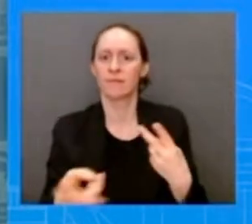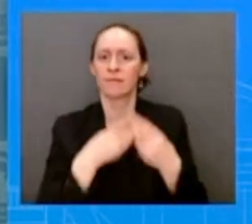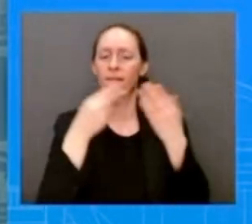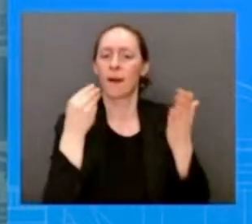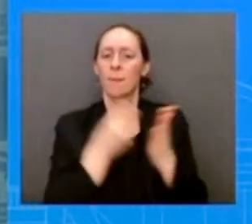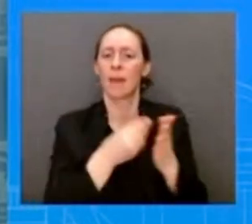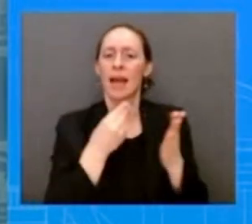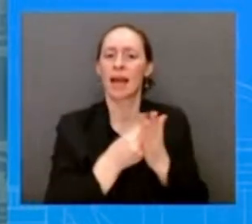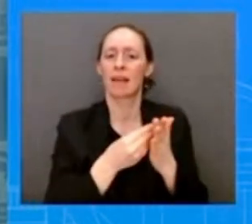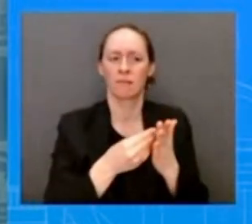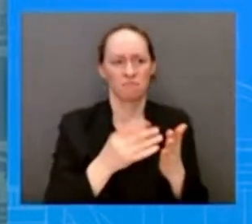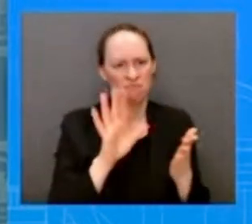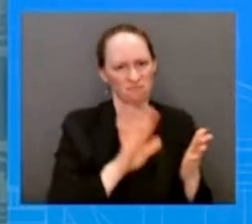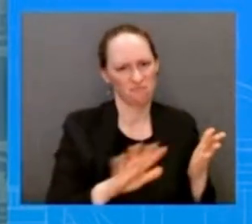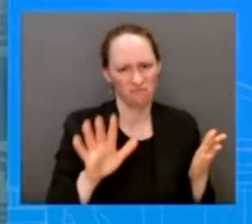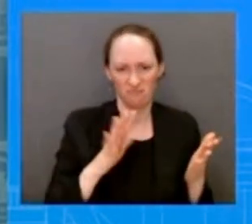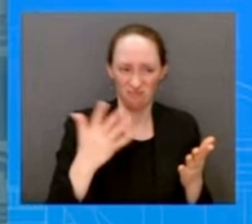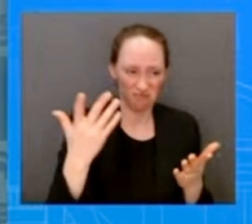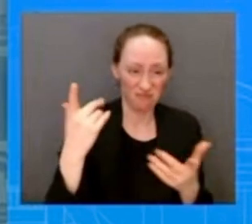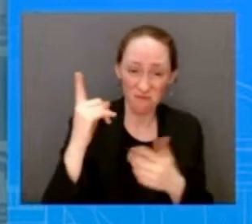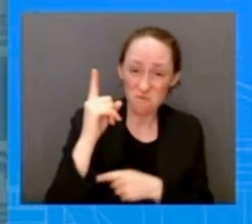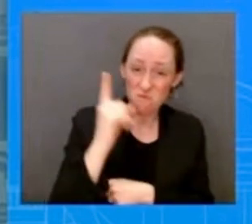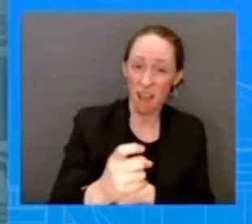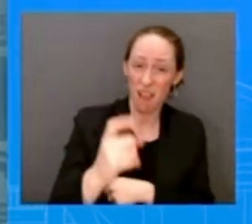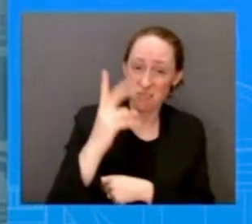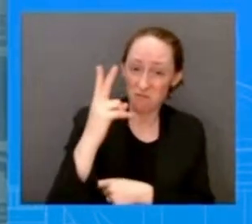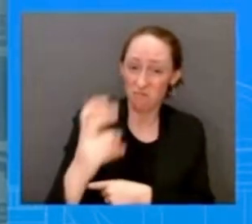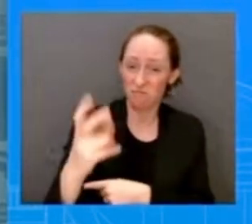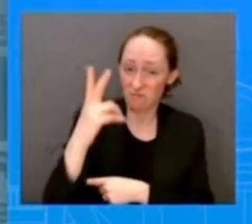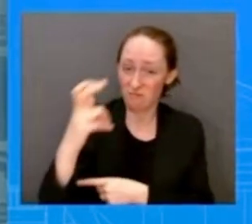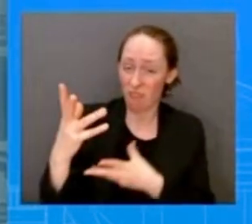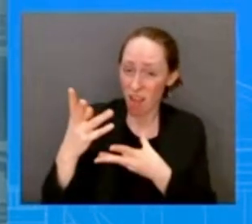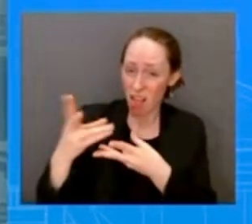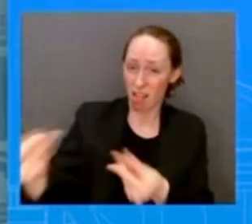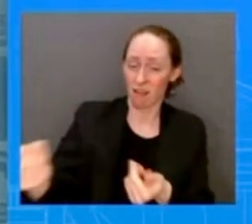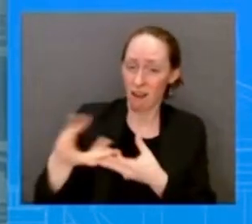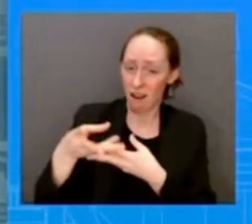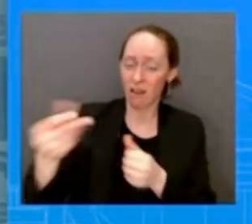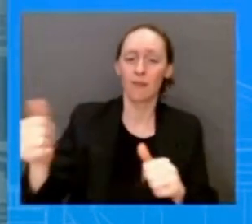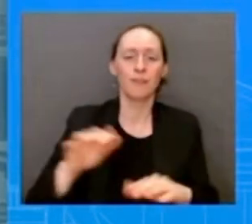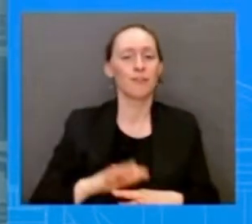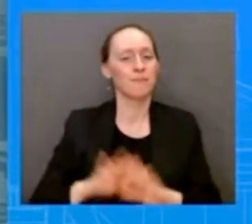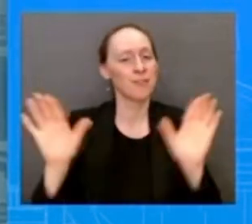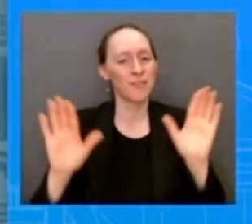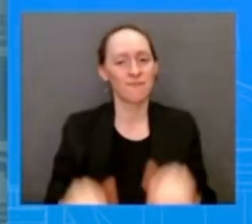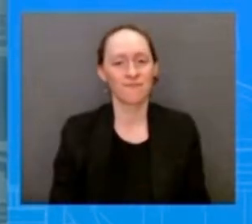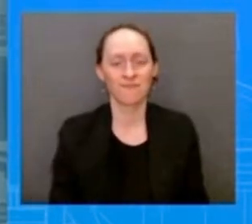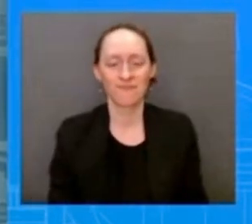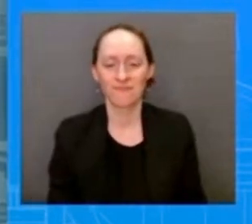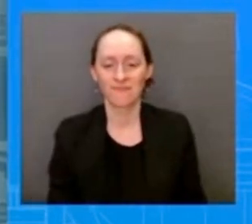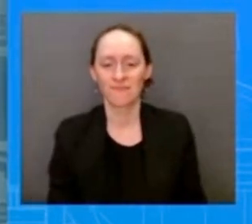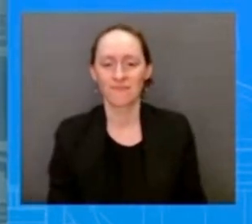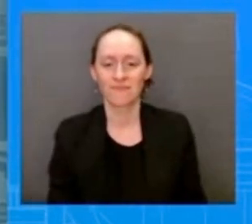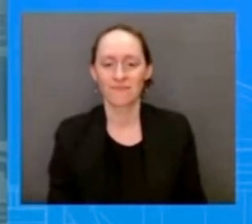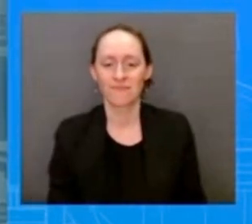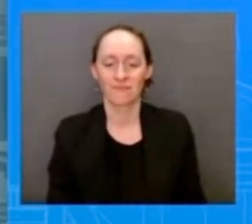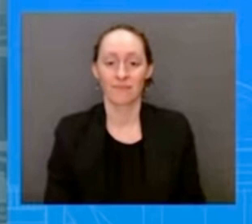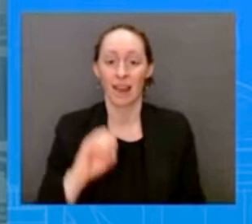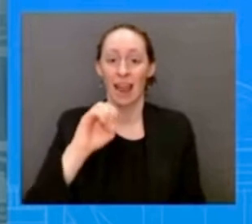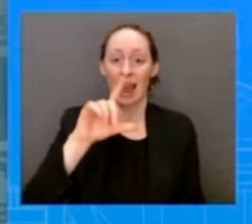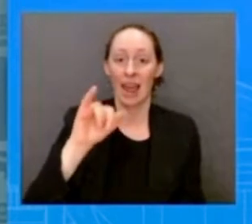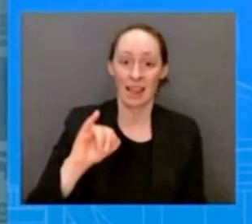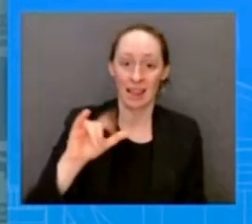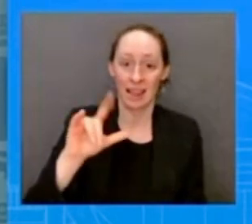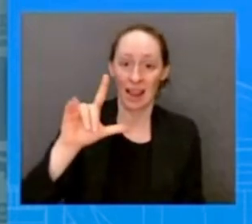hundreds of dollars for a monthly supply this past January. Combined with Eli Lilly's announcement, which is the largest insulin